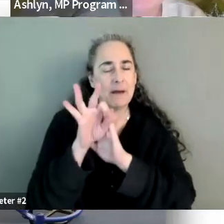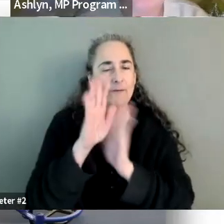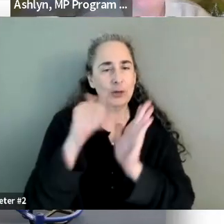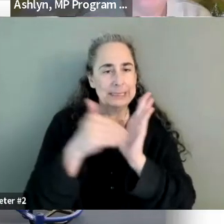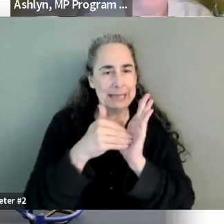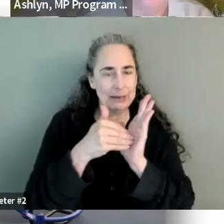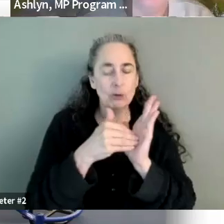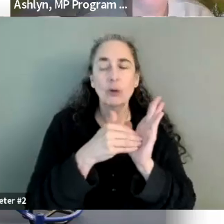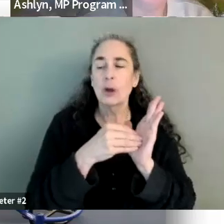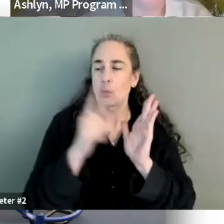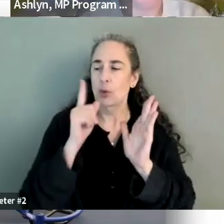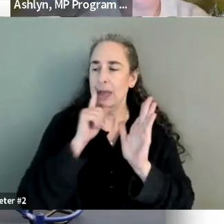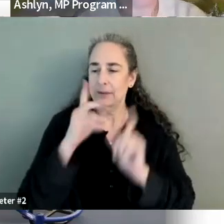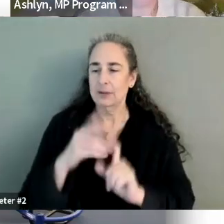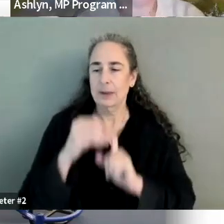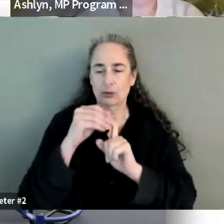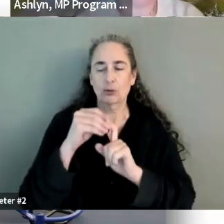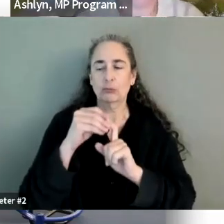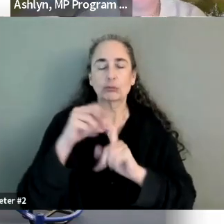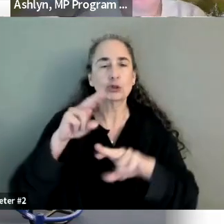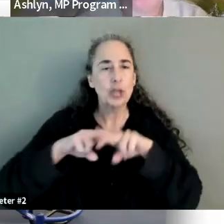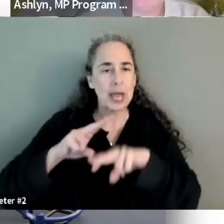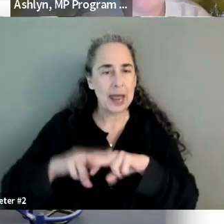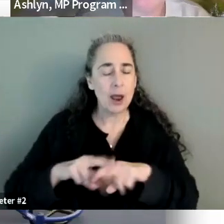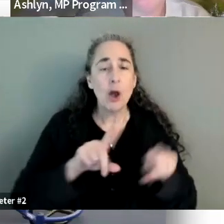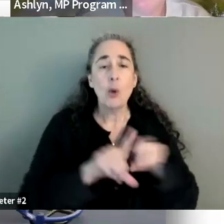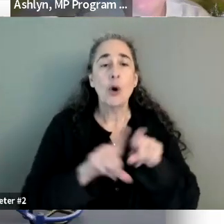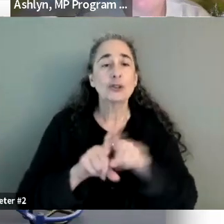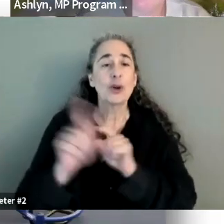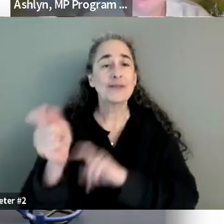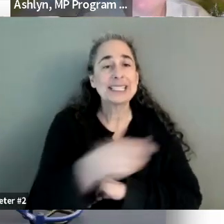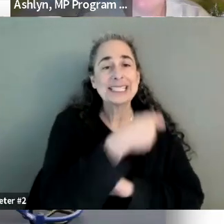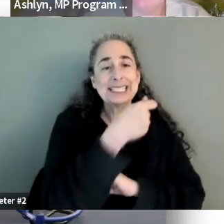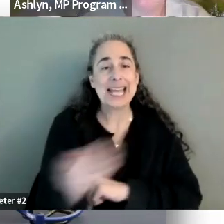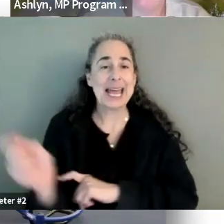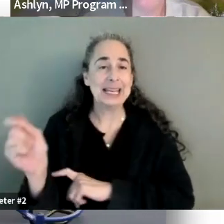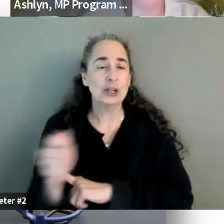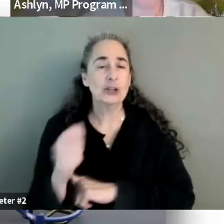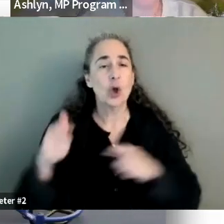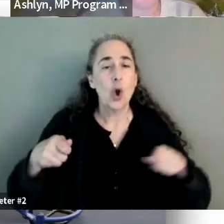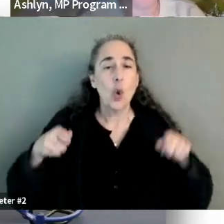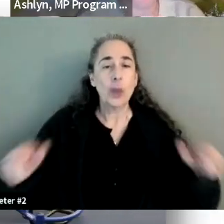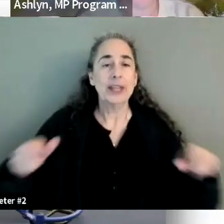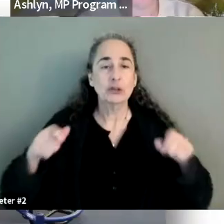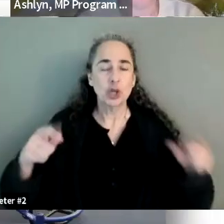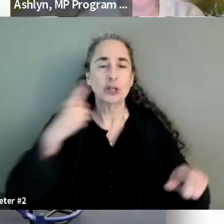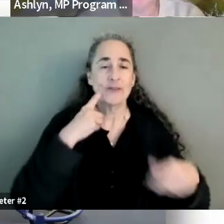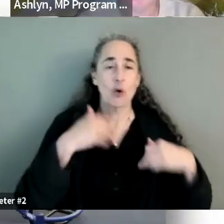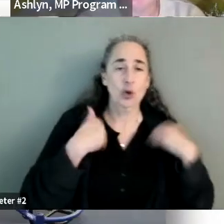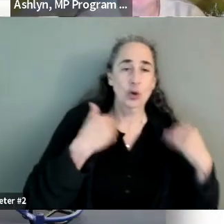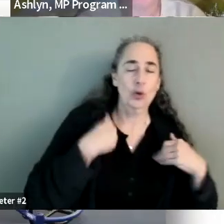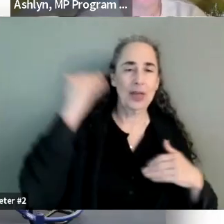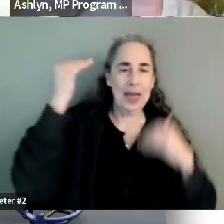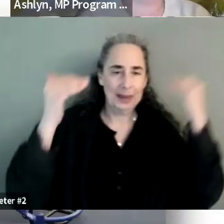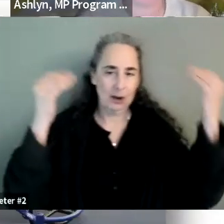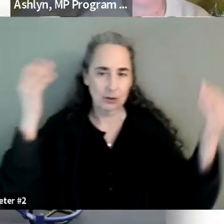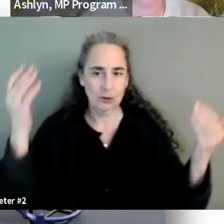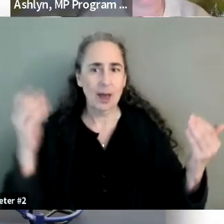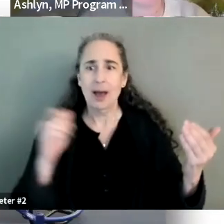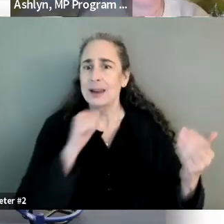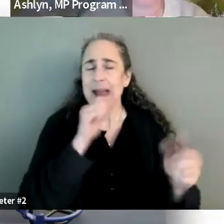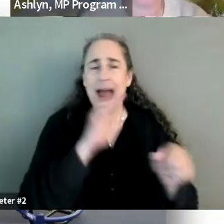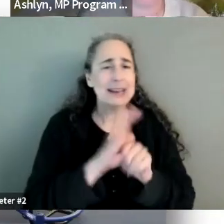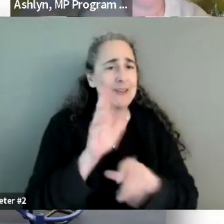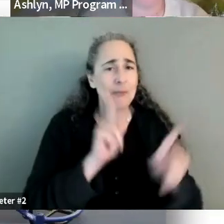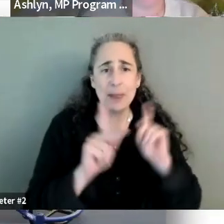Gardens. We also have tennis wheelchairs for youth and adults. I will say they are underused, but they